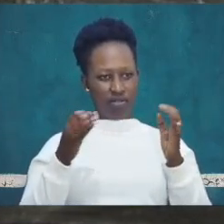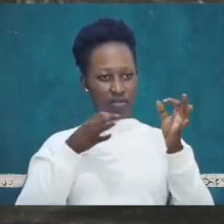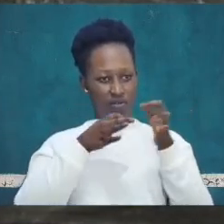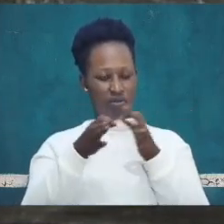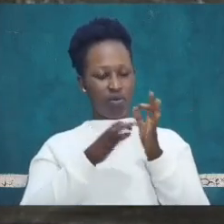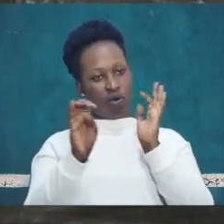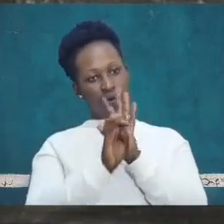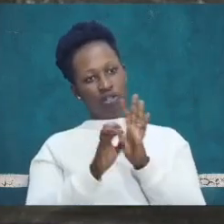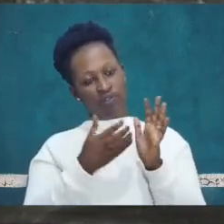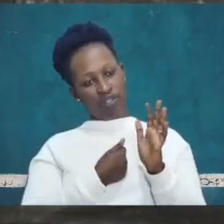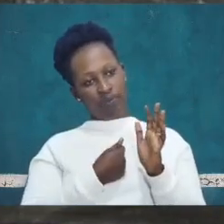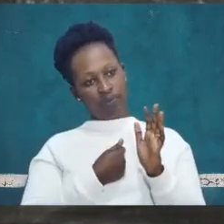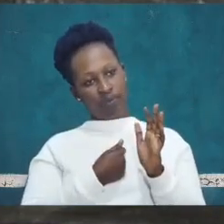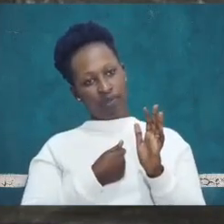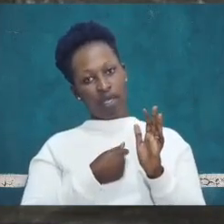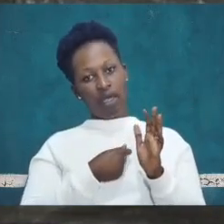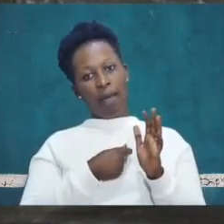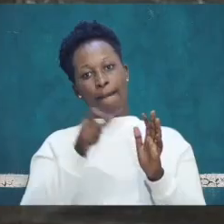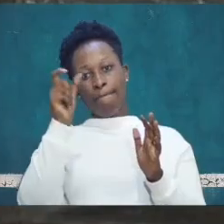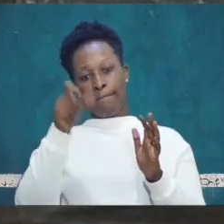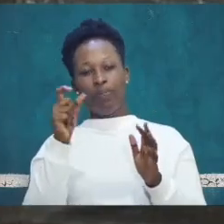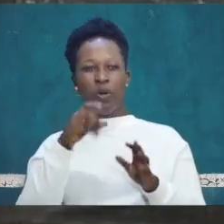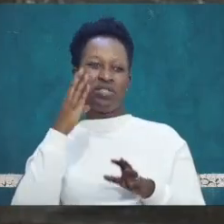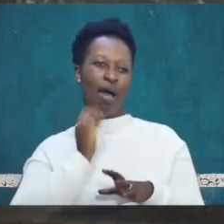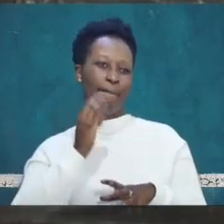explain, like we have people's habits.